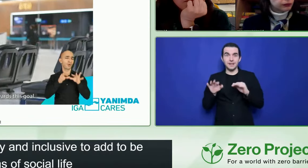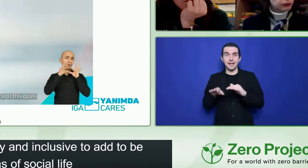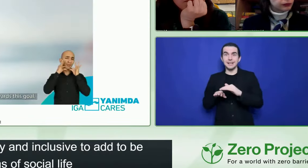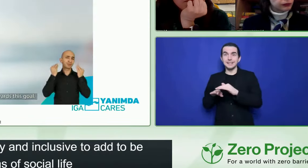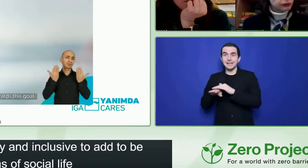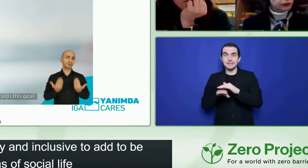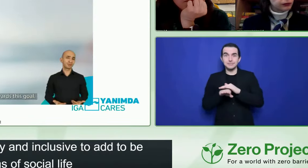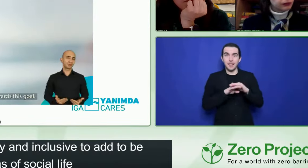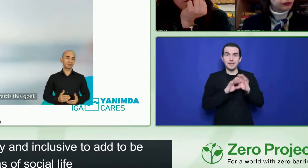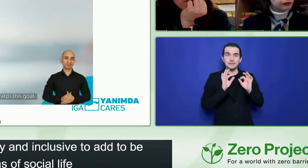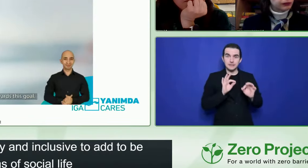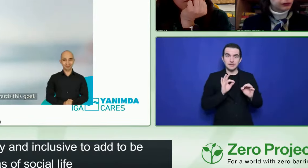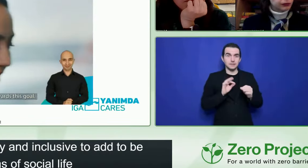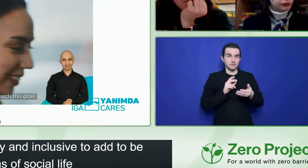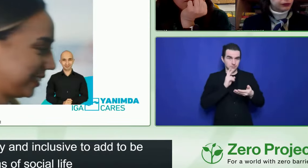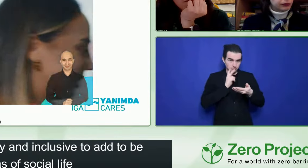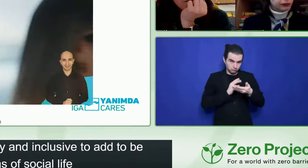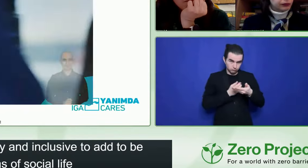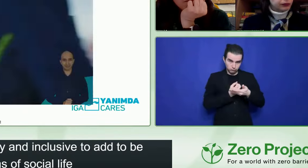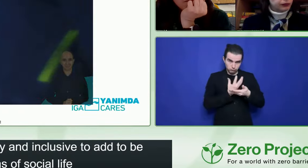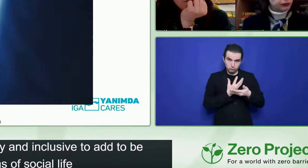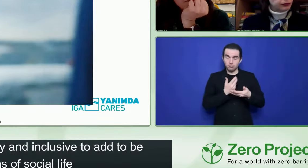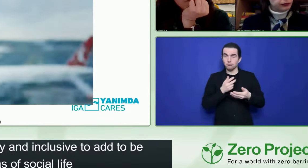steps towards this goal.